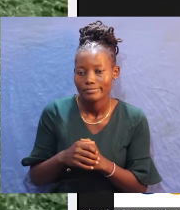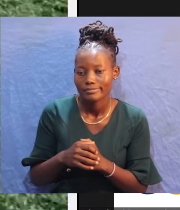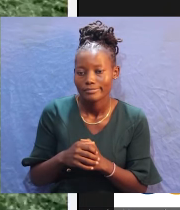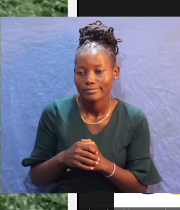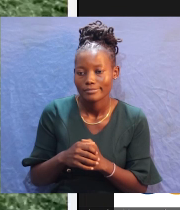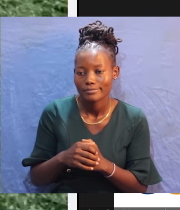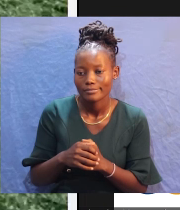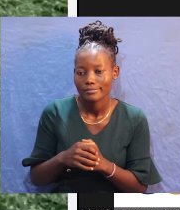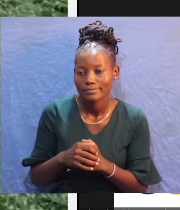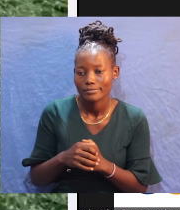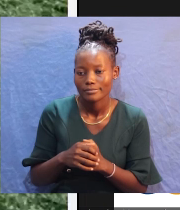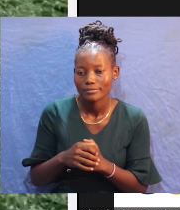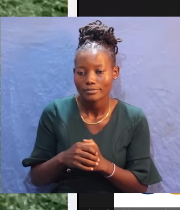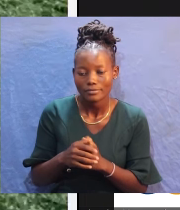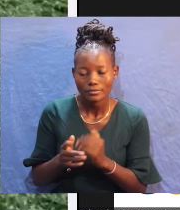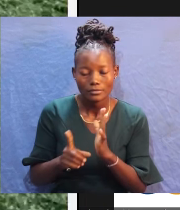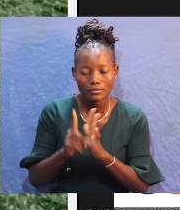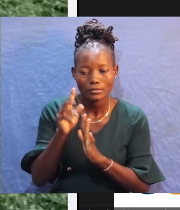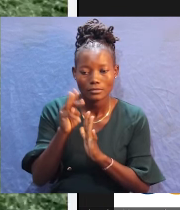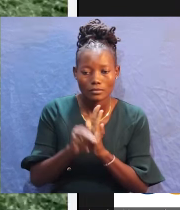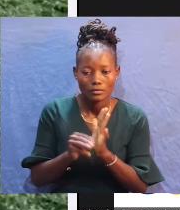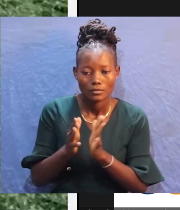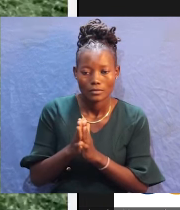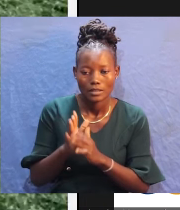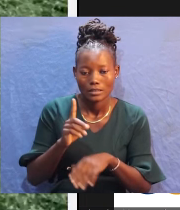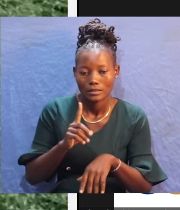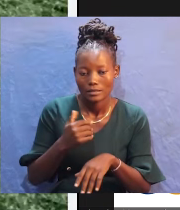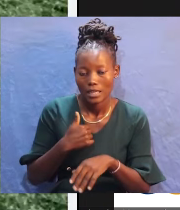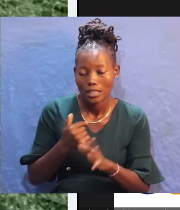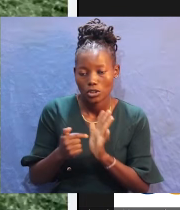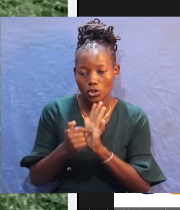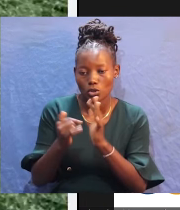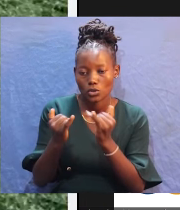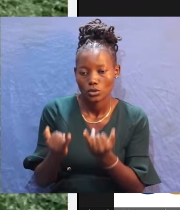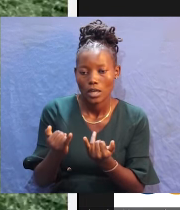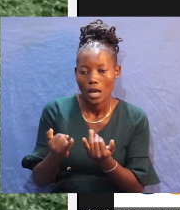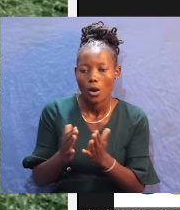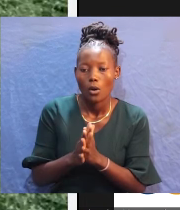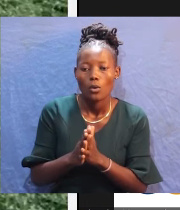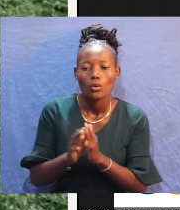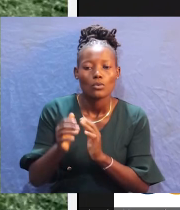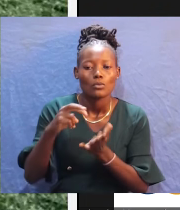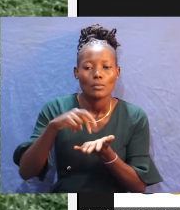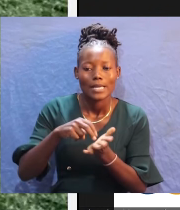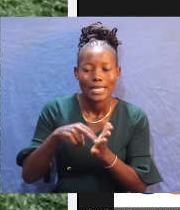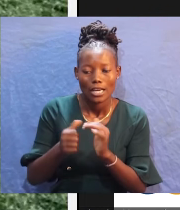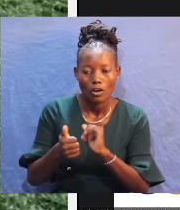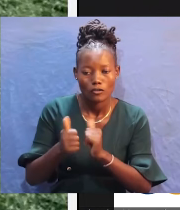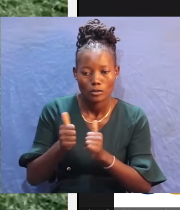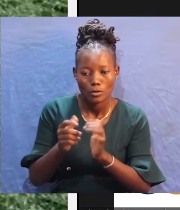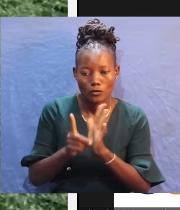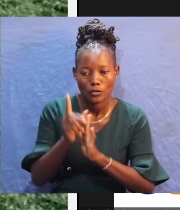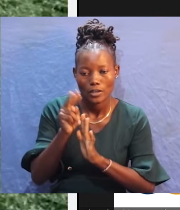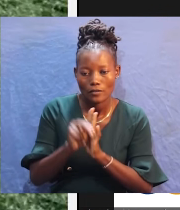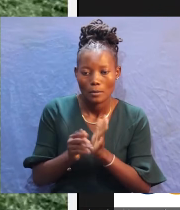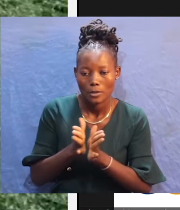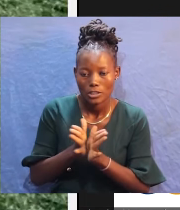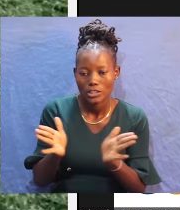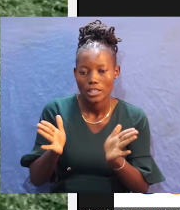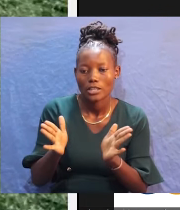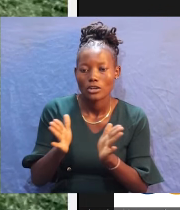what really is sport for development. And what I'm going to show you right now is the definition of sport for development that is like a general and